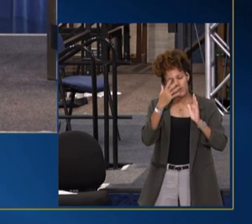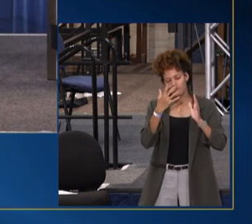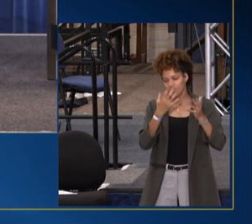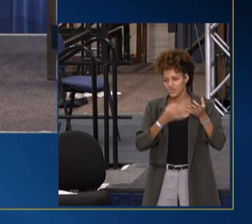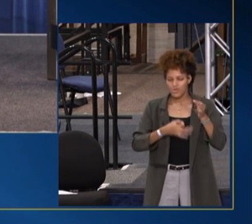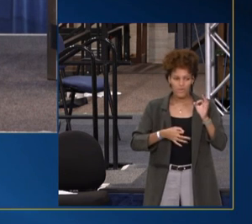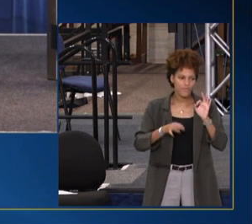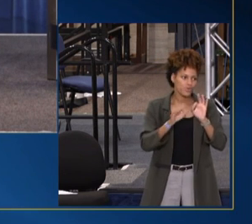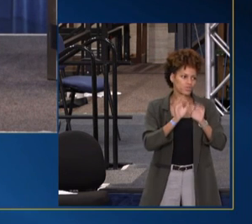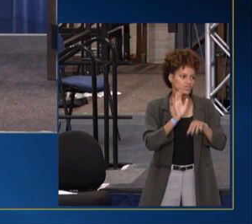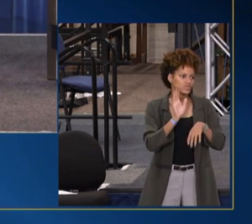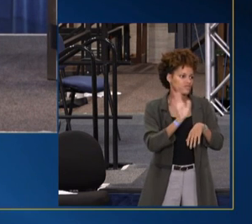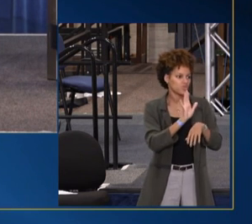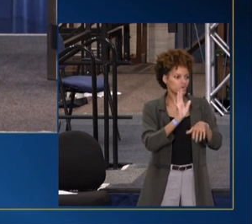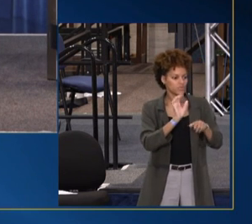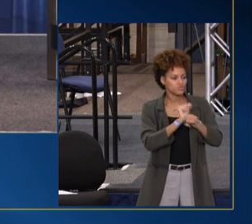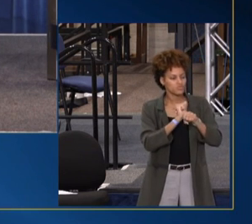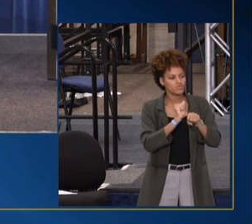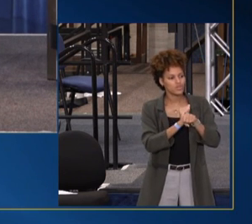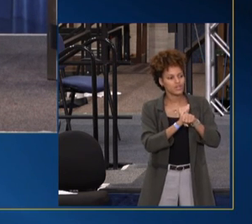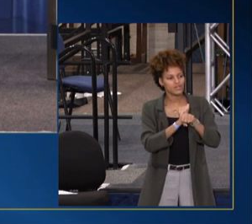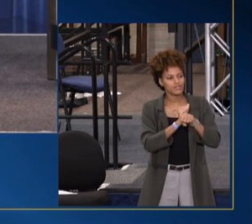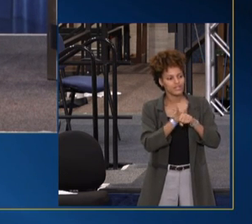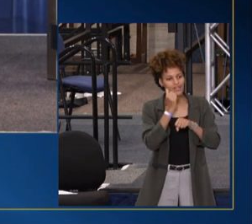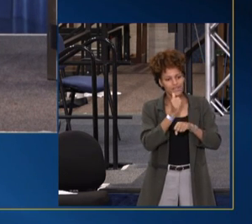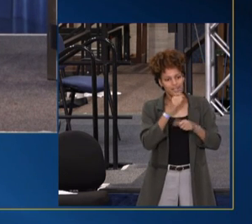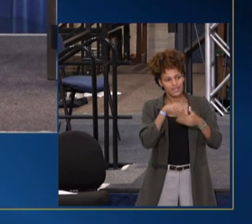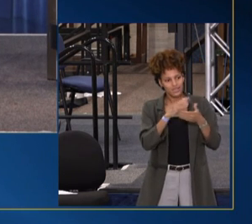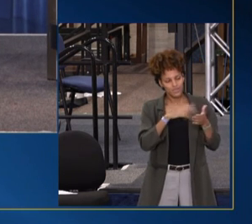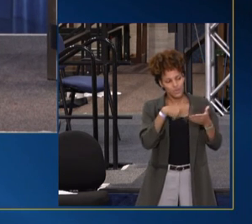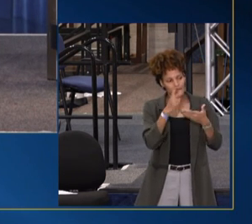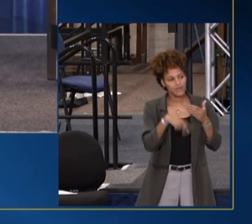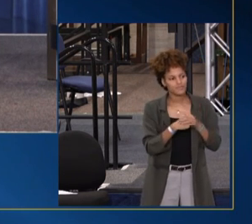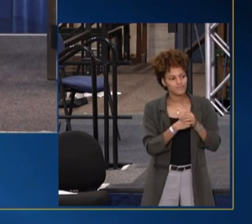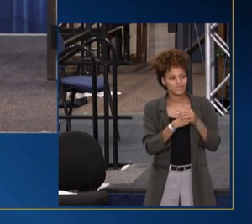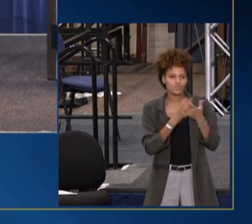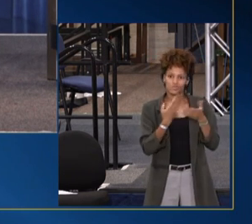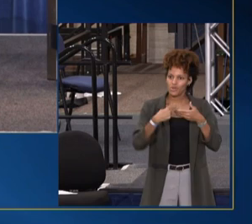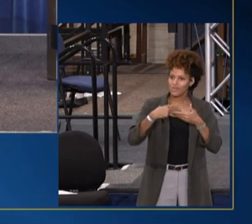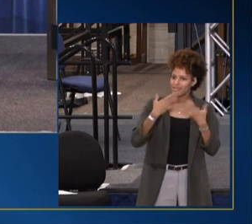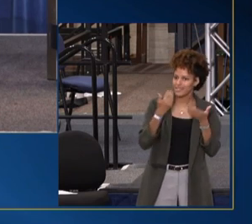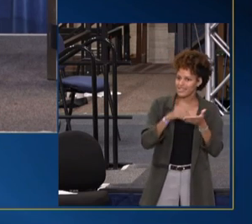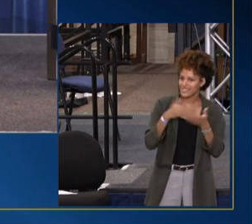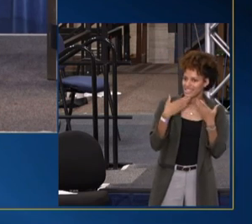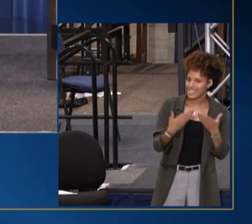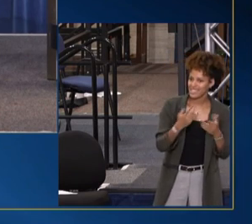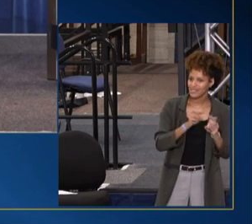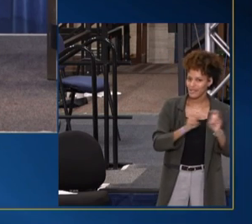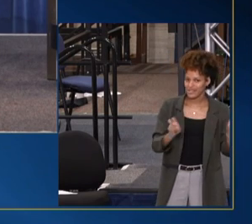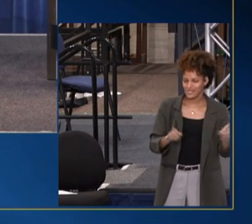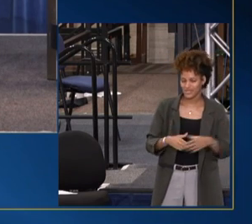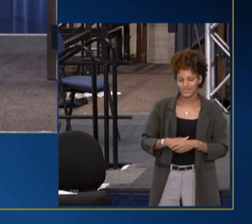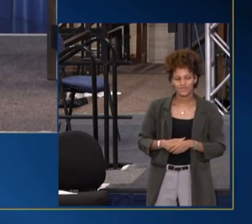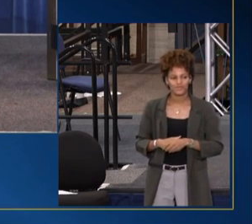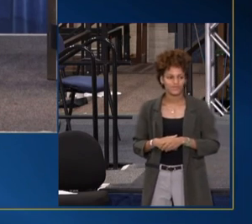that you're doing these programs on the ground. So please join me in thanking our panelists.